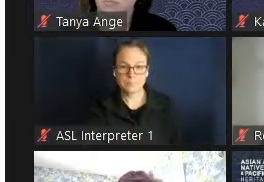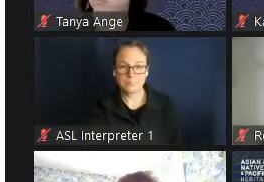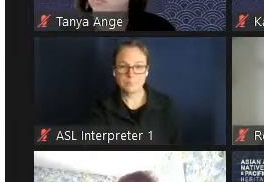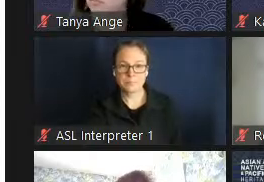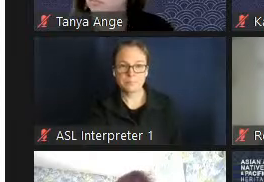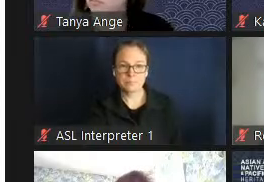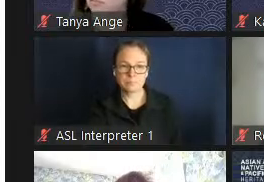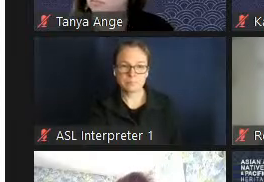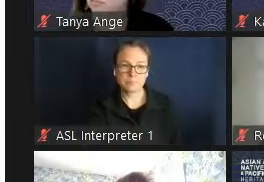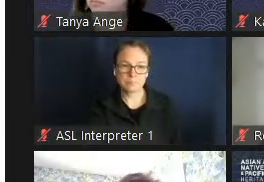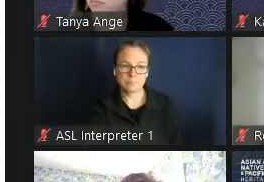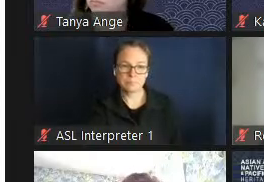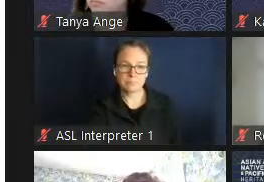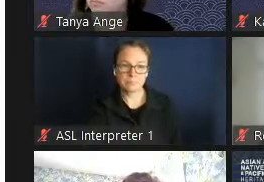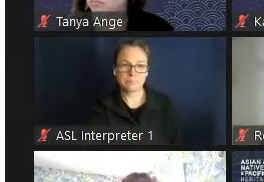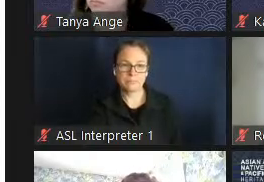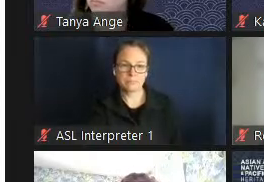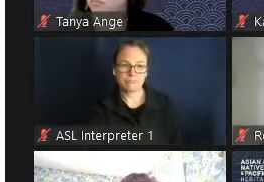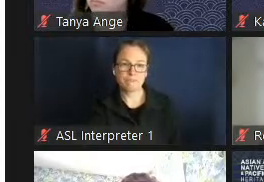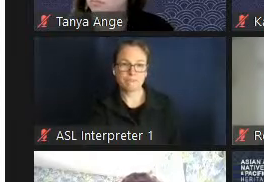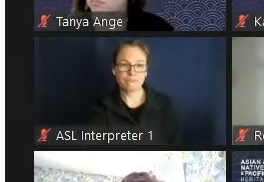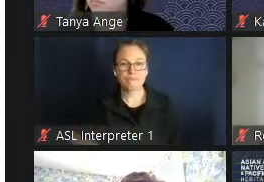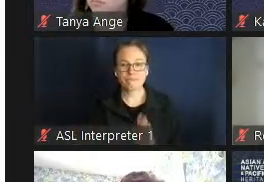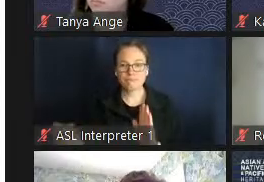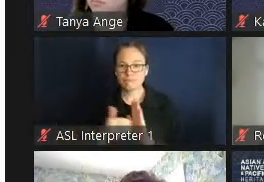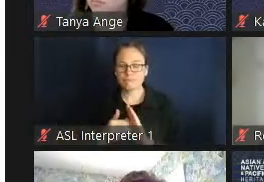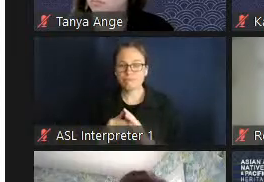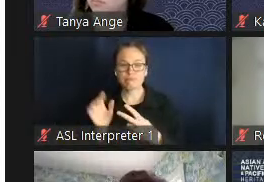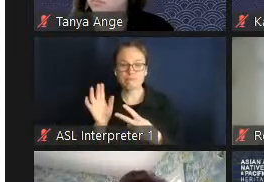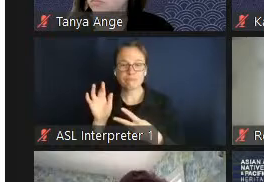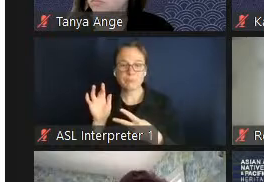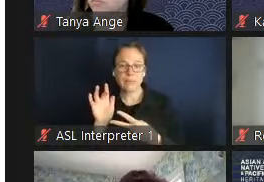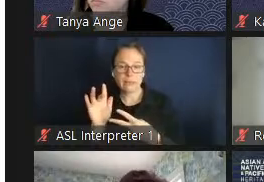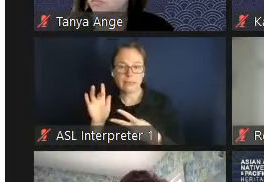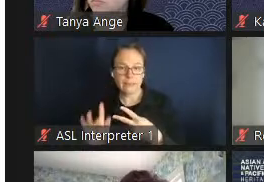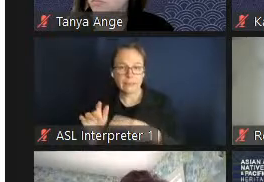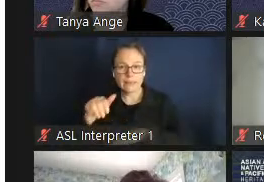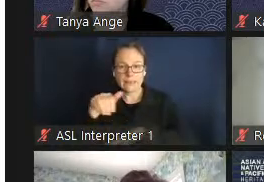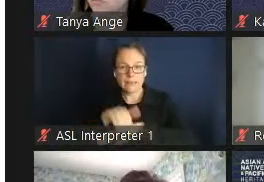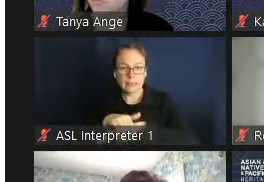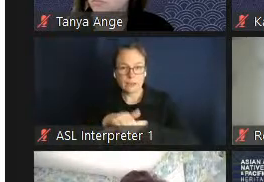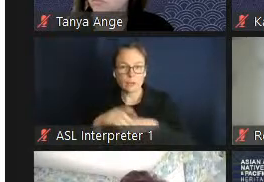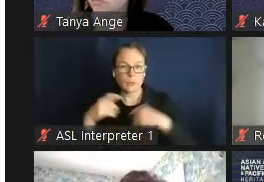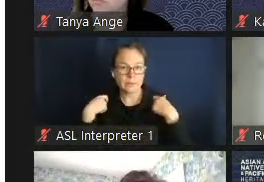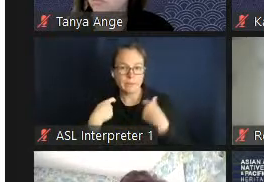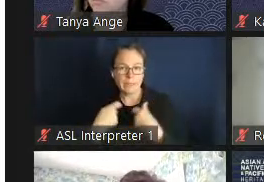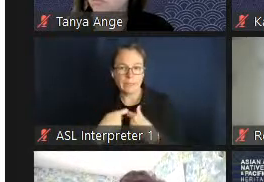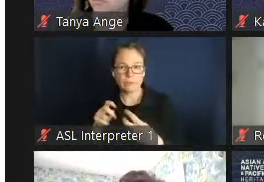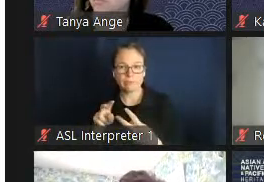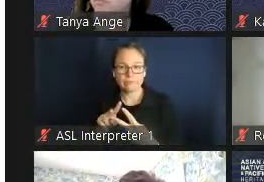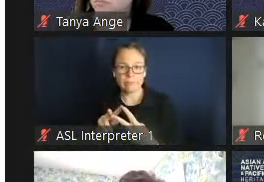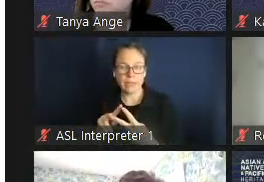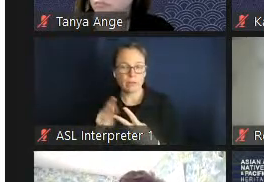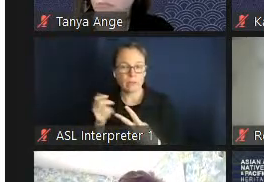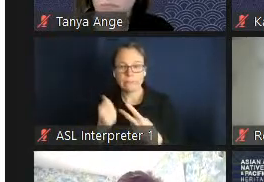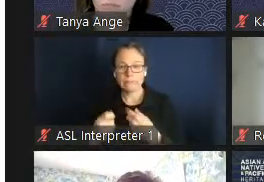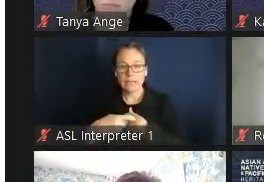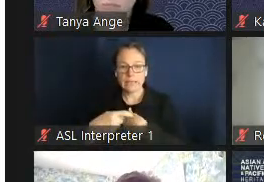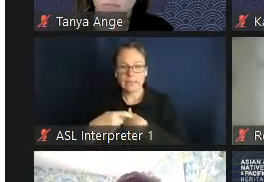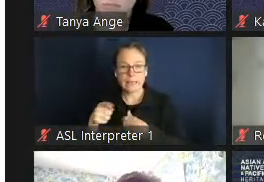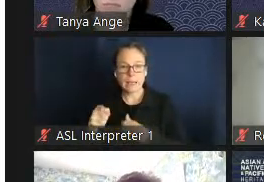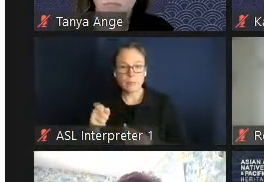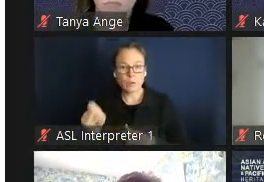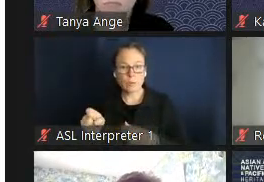select English. If you prefer Spanish, please select Spanish. You can switch channels at any time or